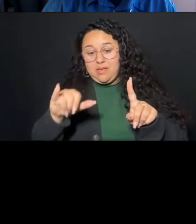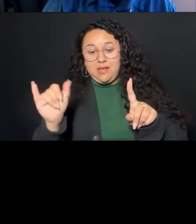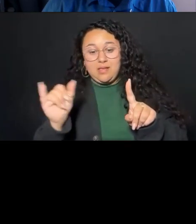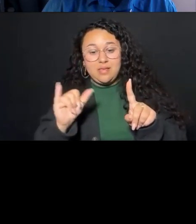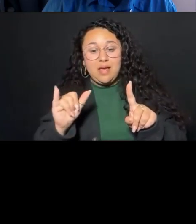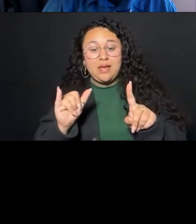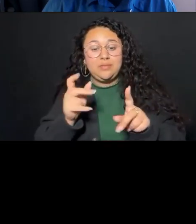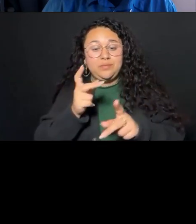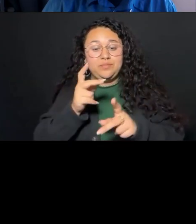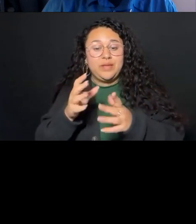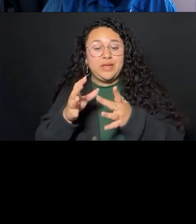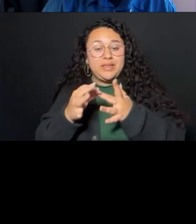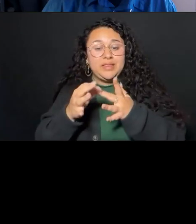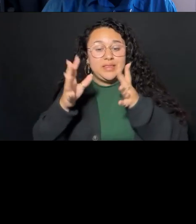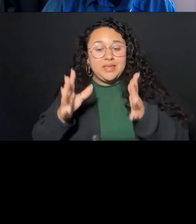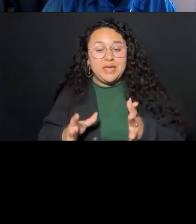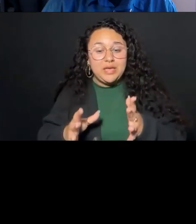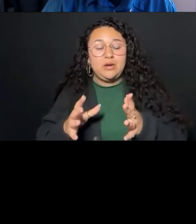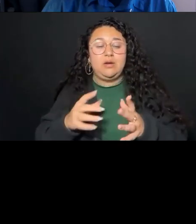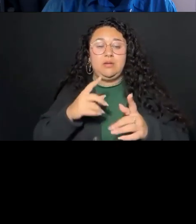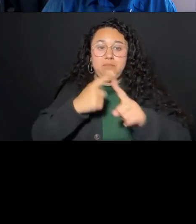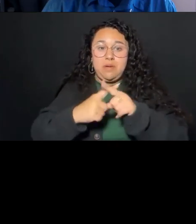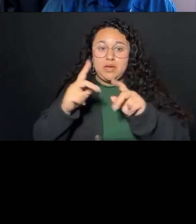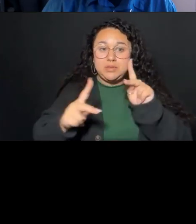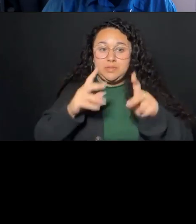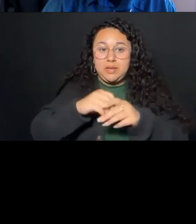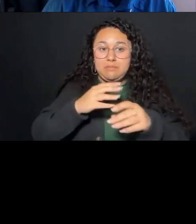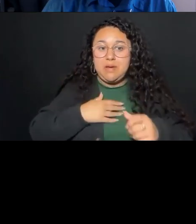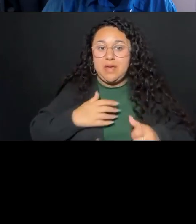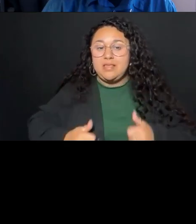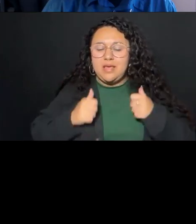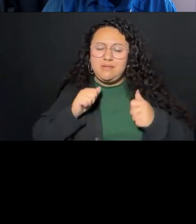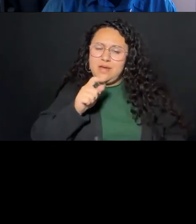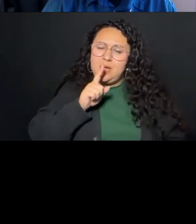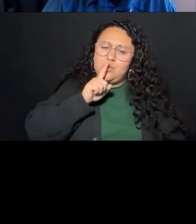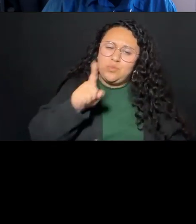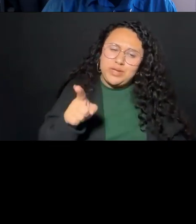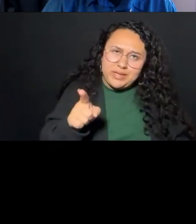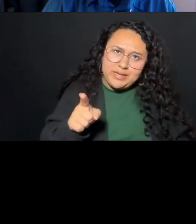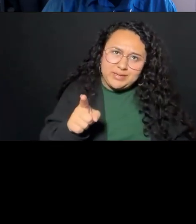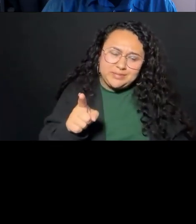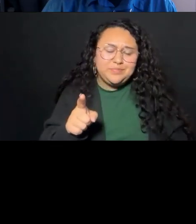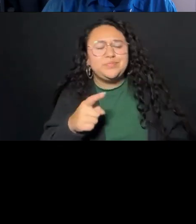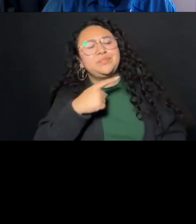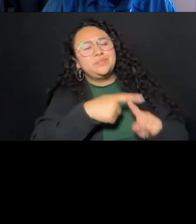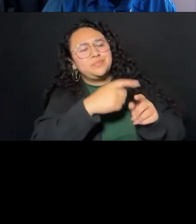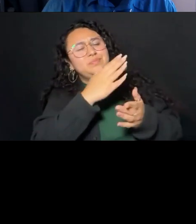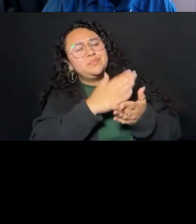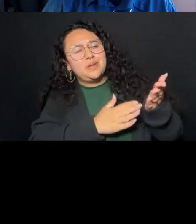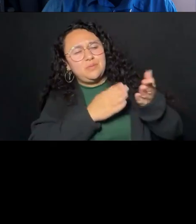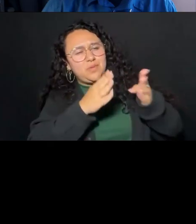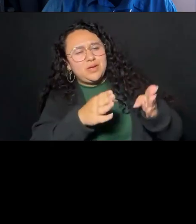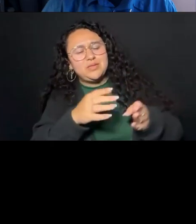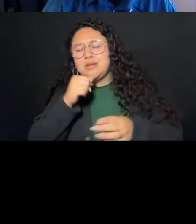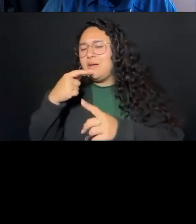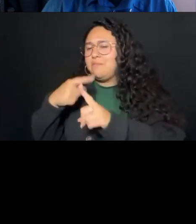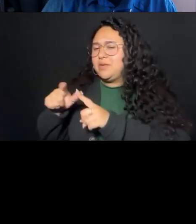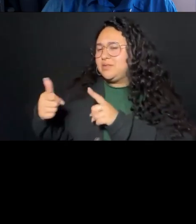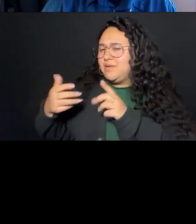like positive people in my life weren't necessarily that, or like they were positive in some ways and not positive in other ways.